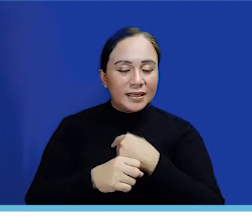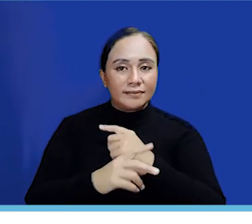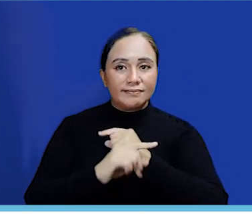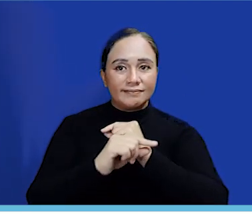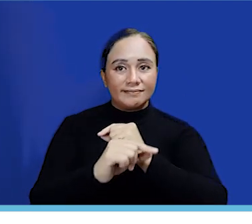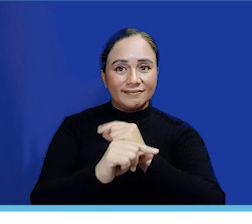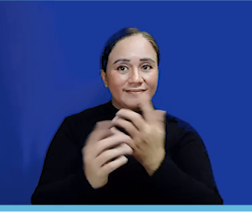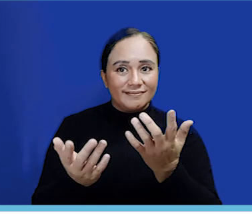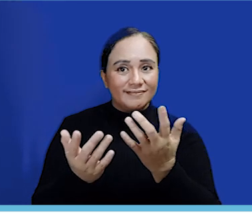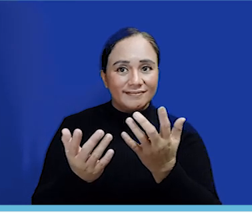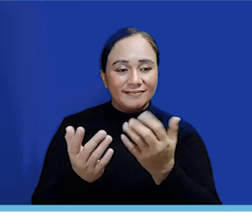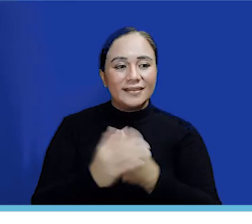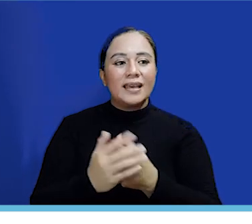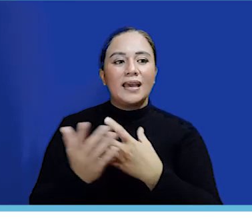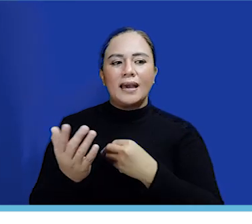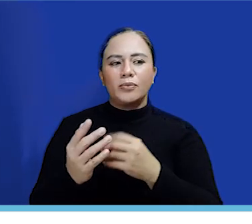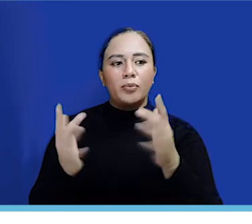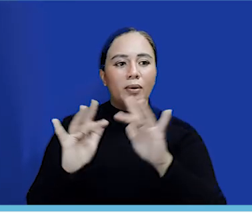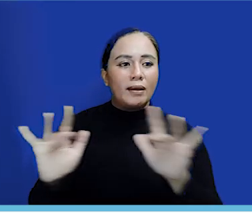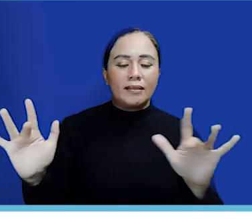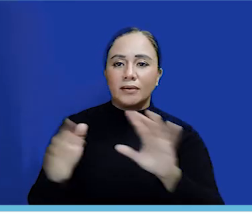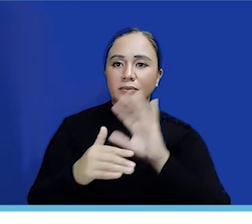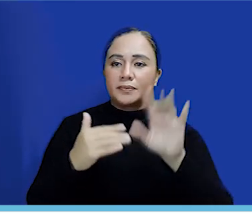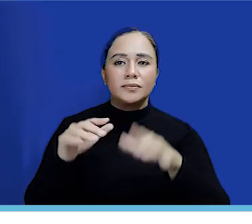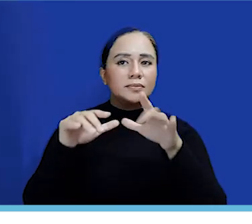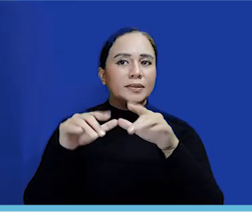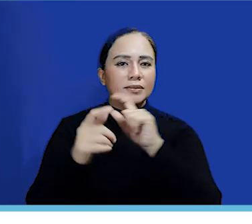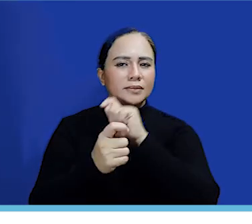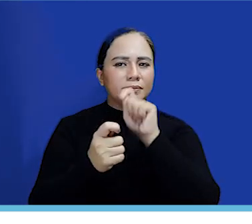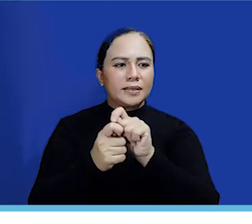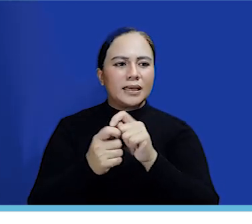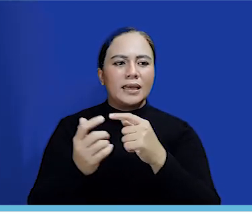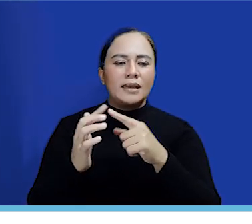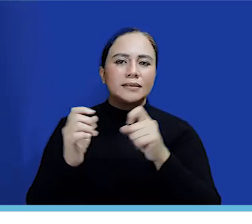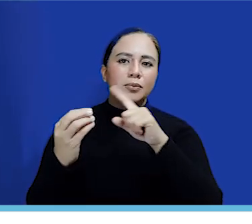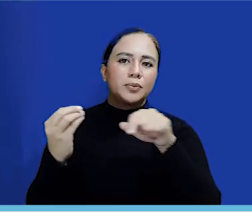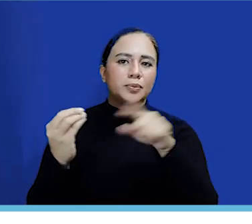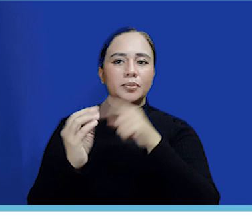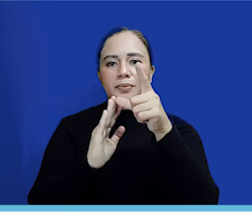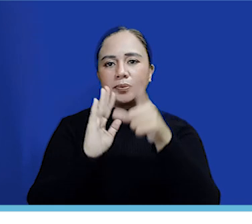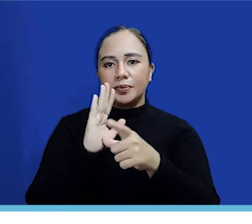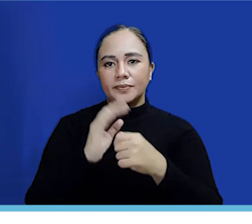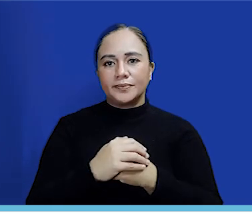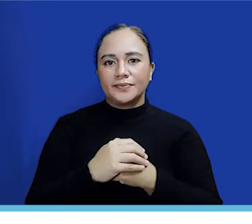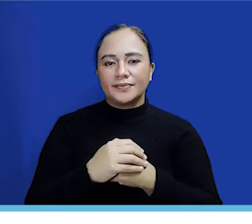guardianship. 3. Absence of comprehensive and disability-specific anti-discrimination